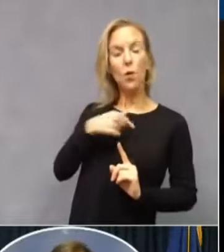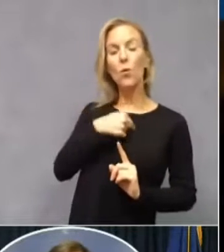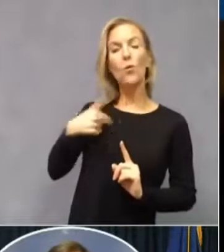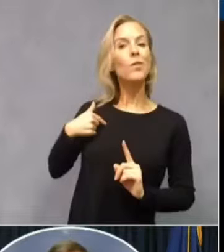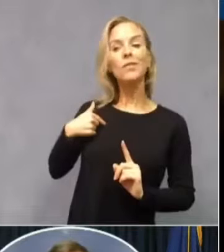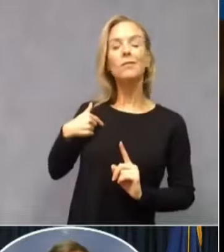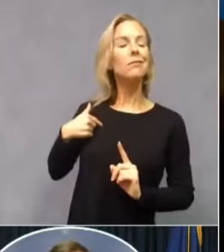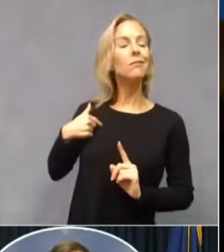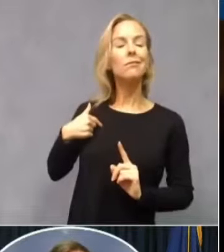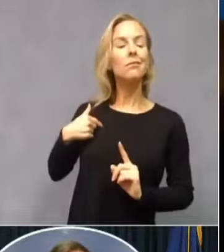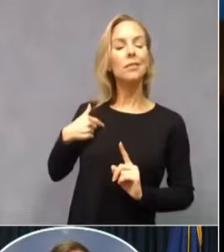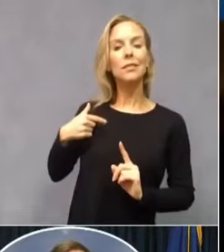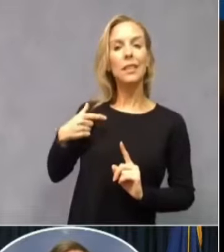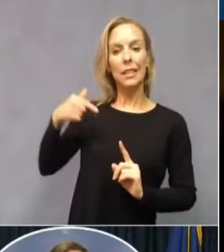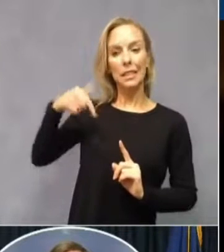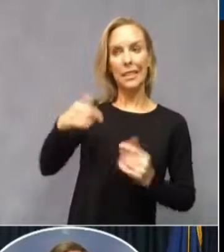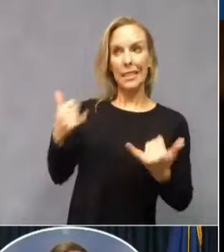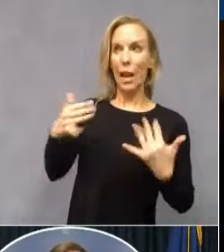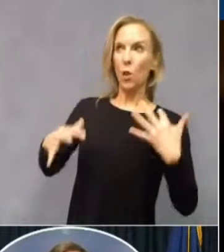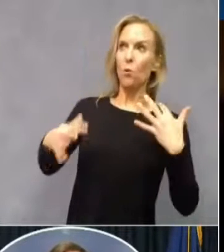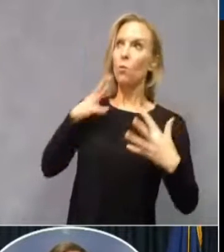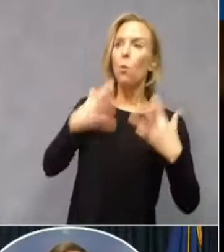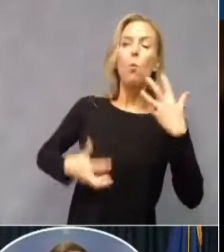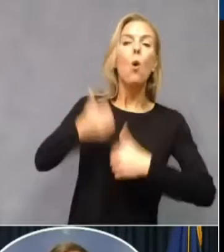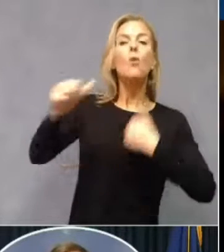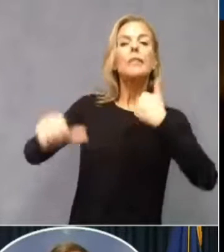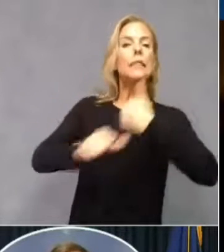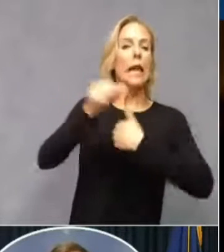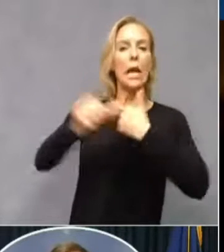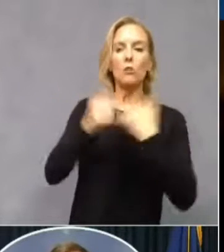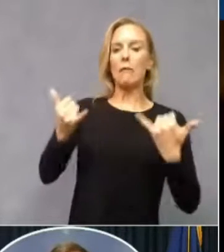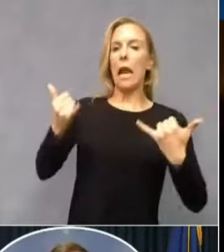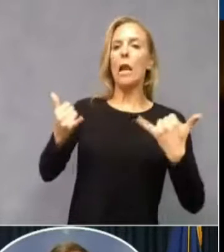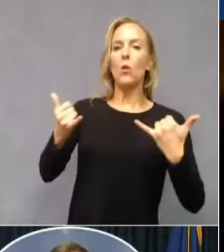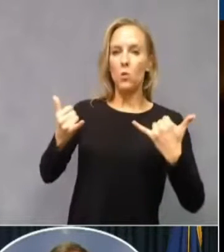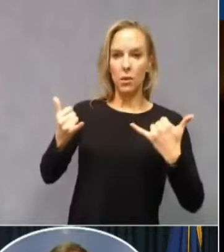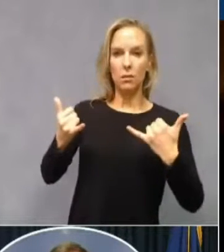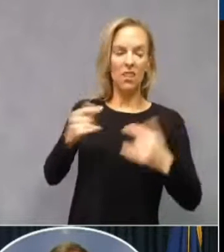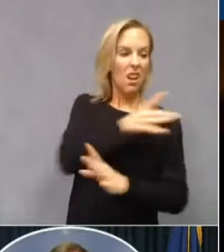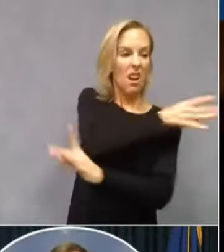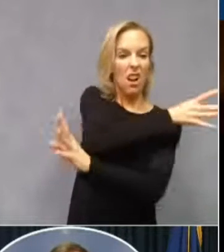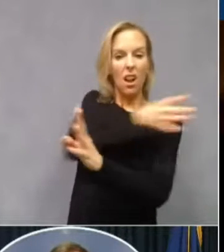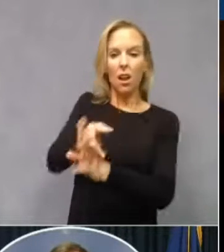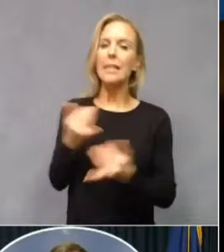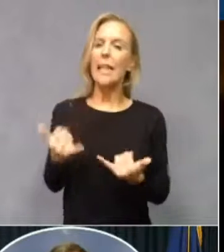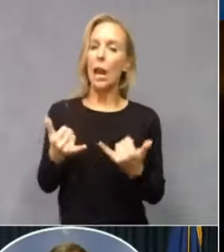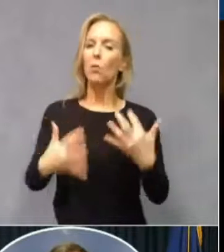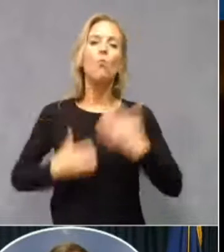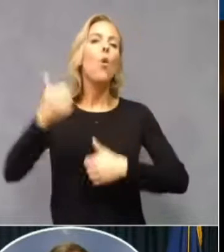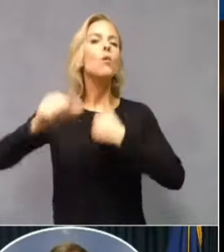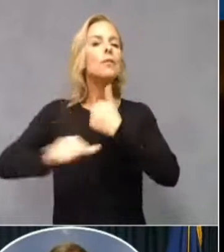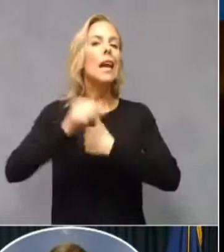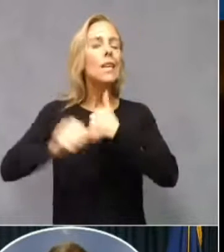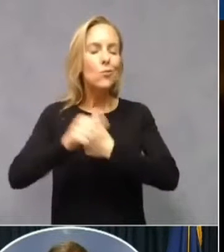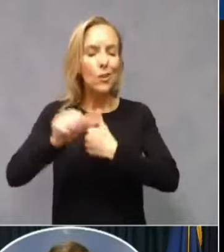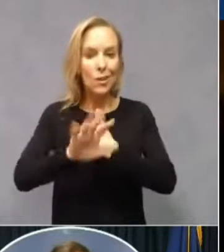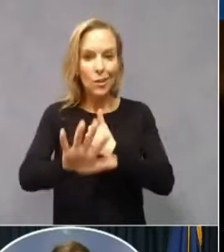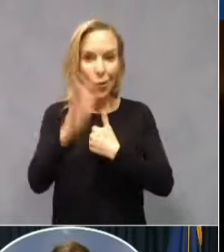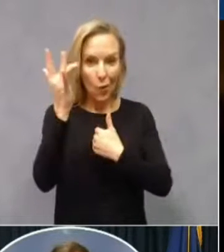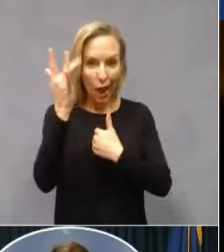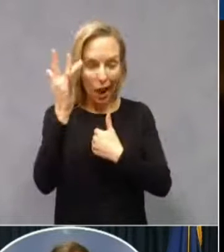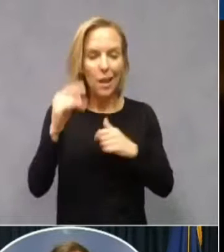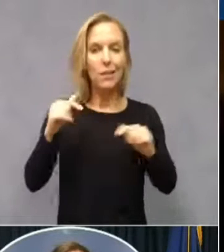the most dangerous time that we have seen in our fight against this pandemic. It's that inaction